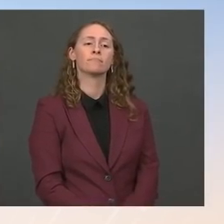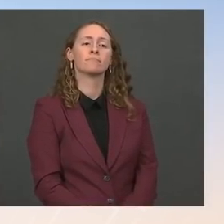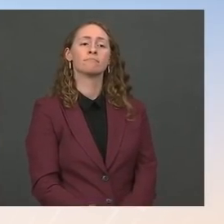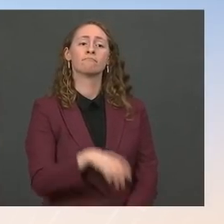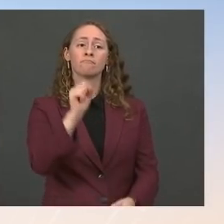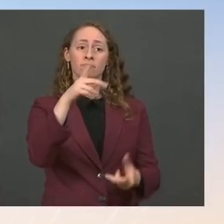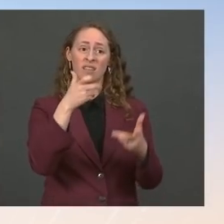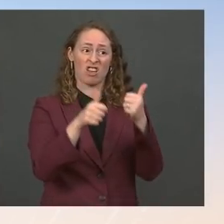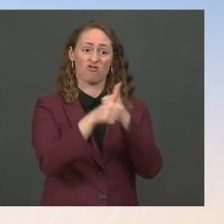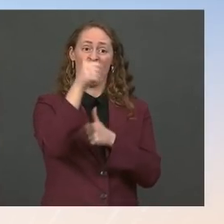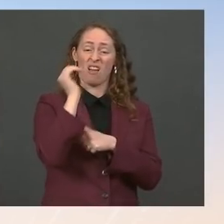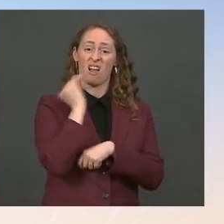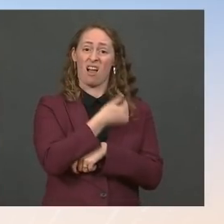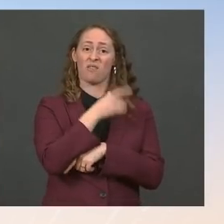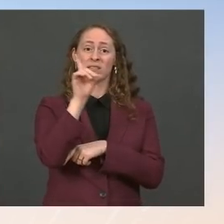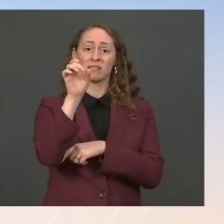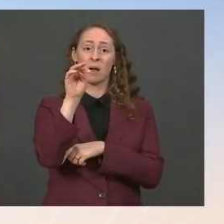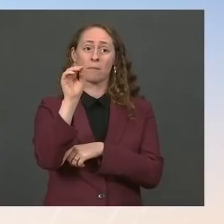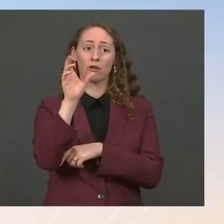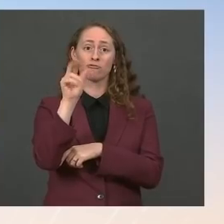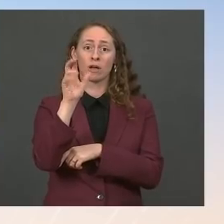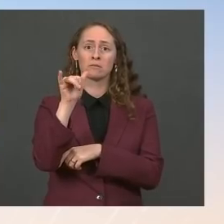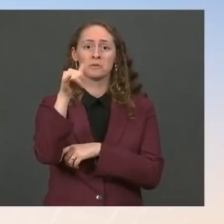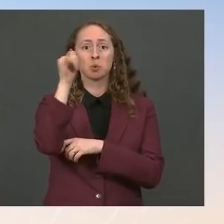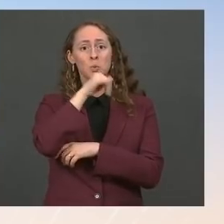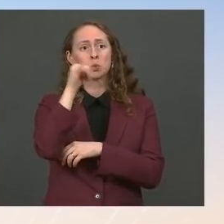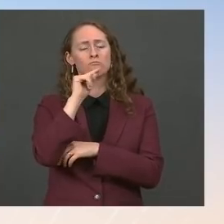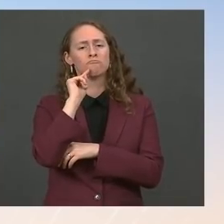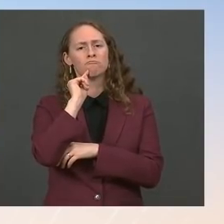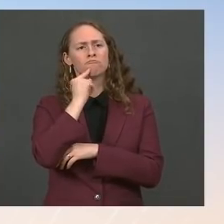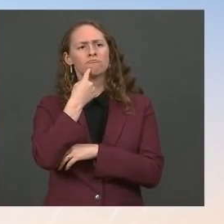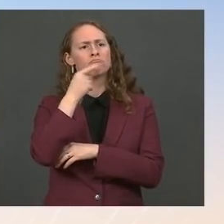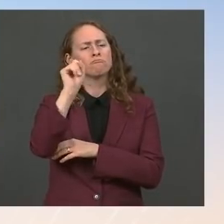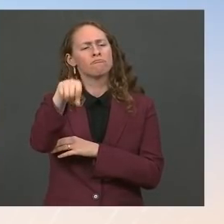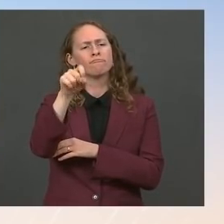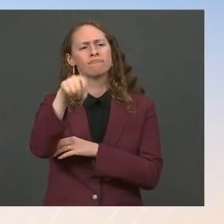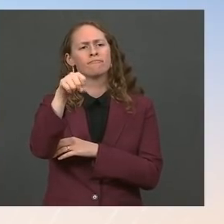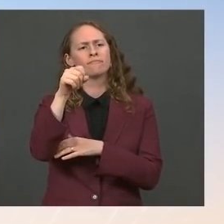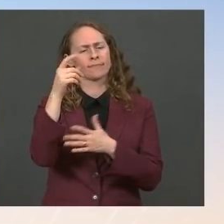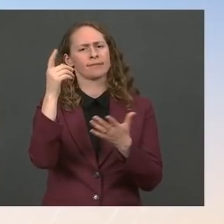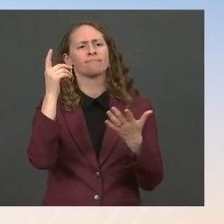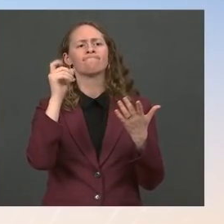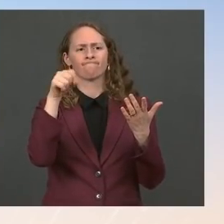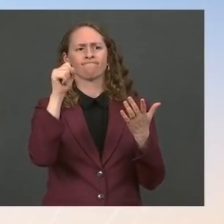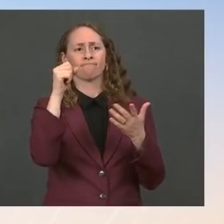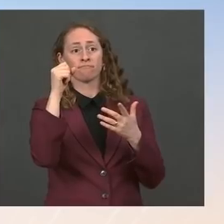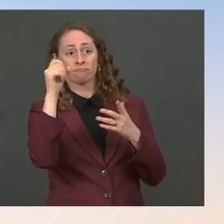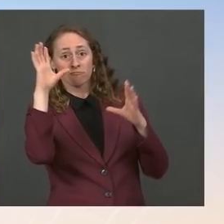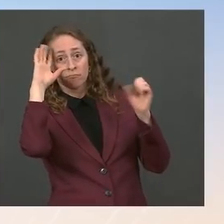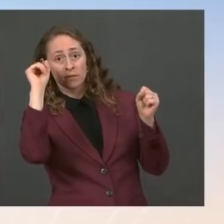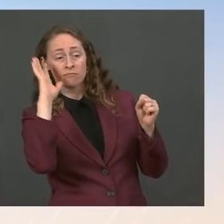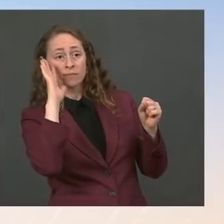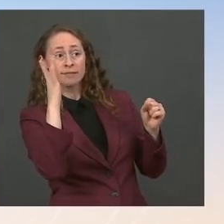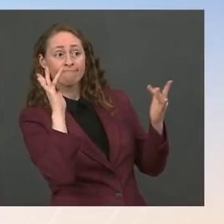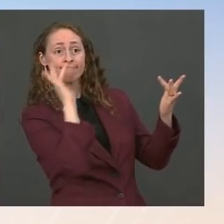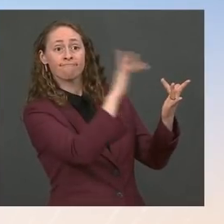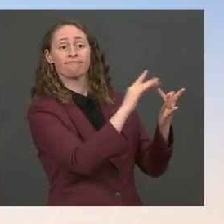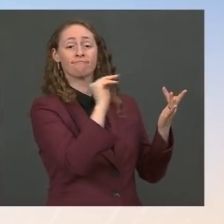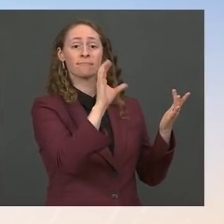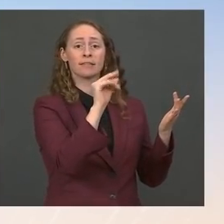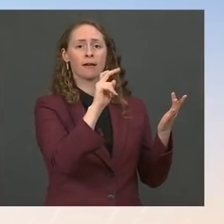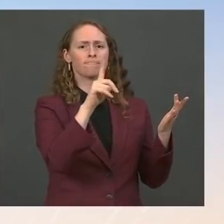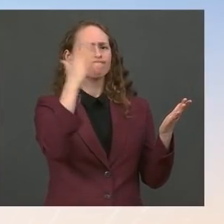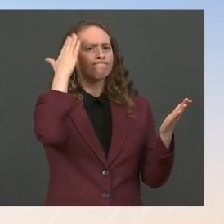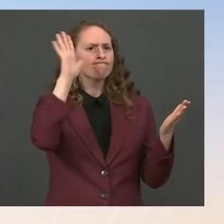the president to get this done. I don't have any calls with Senator McConnell to preview for you, but certainly the president's going to use every relationship, every